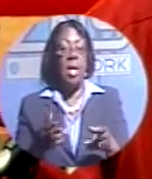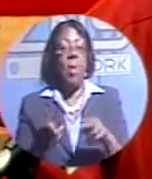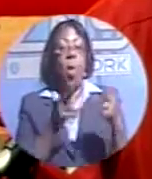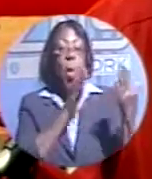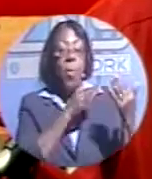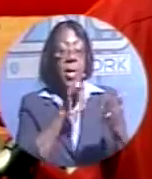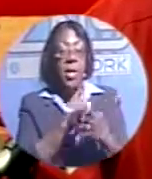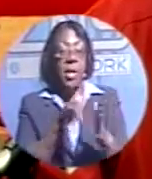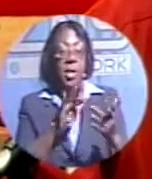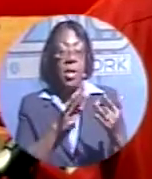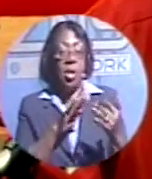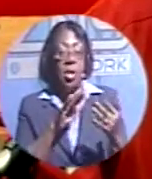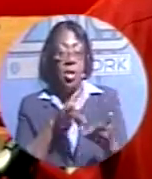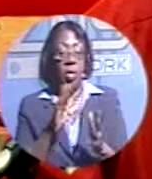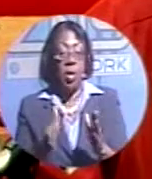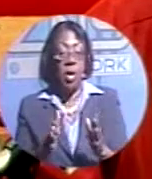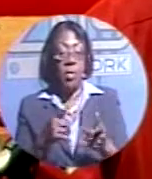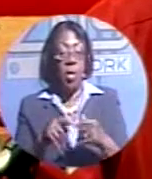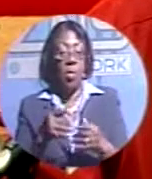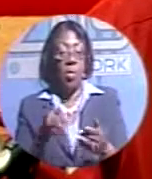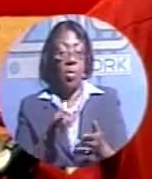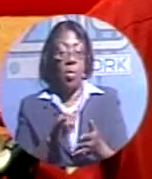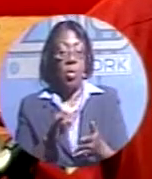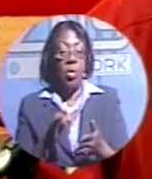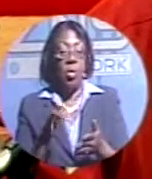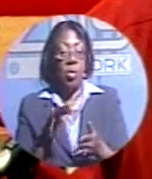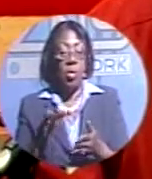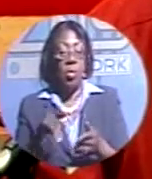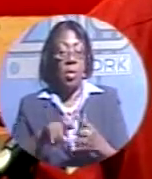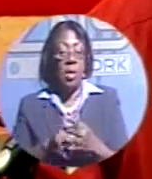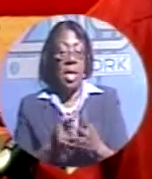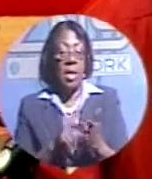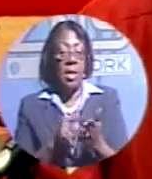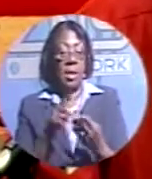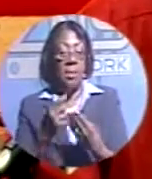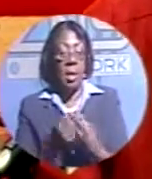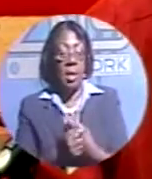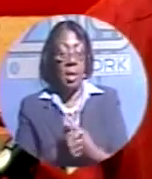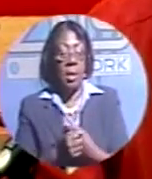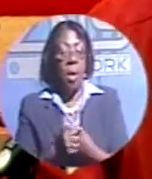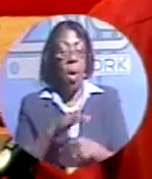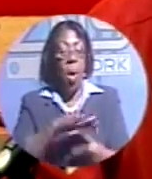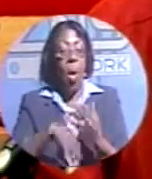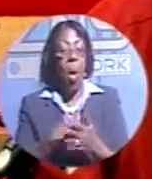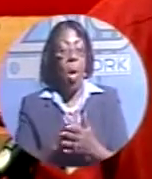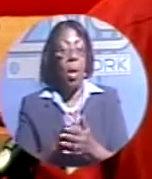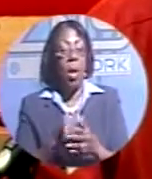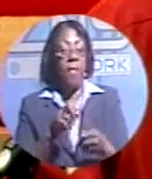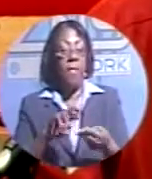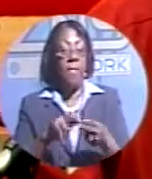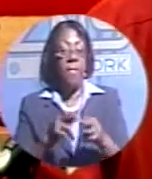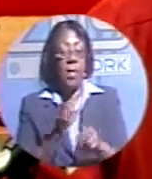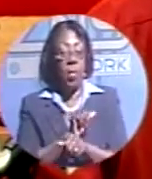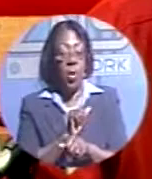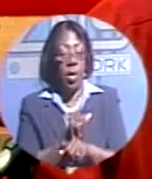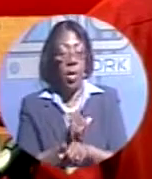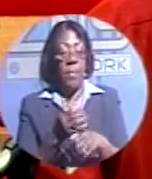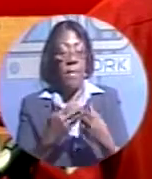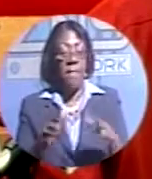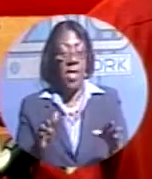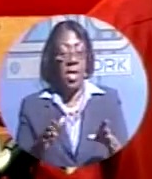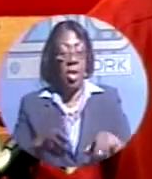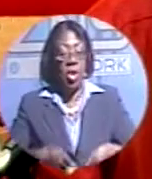to school at the beginning of the new school year this month. All of the restoration work could have been completed during the summer